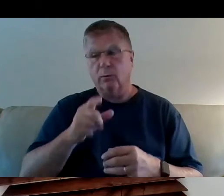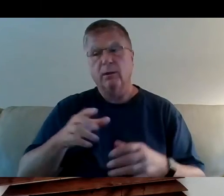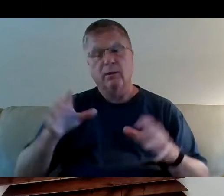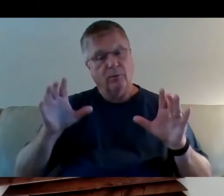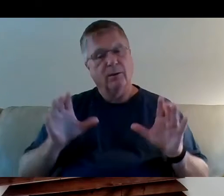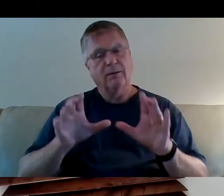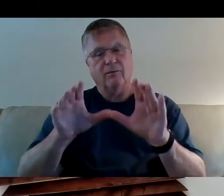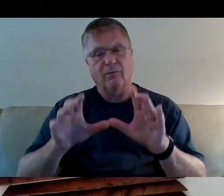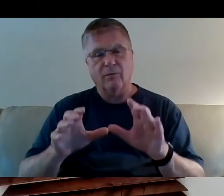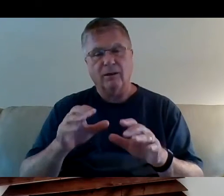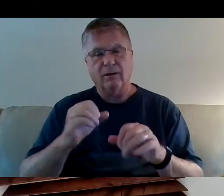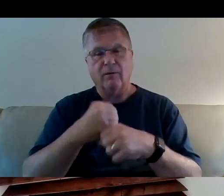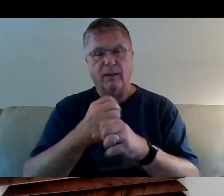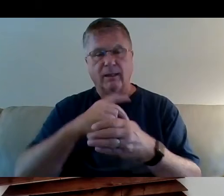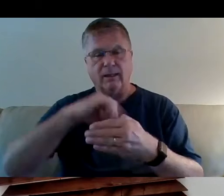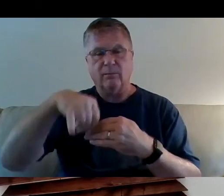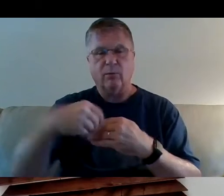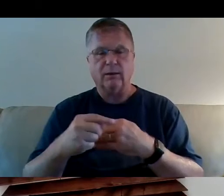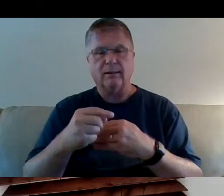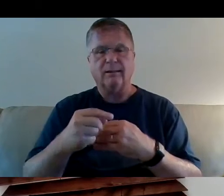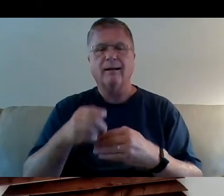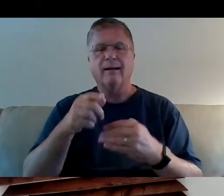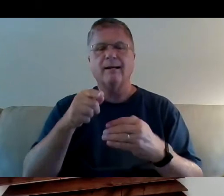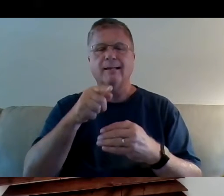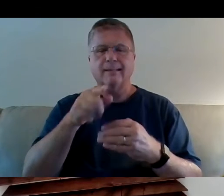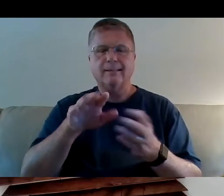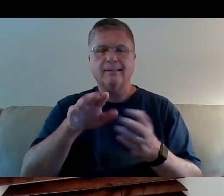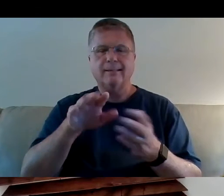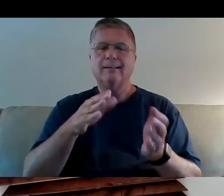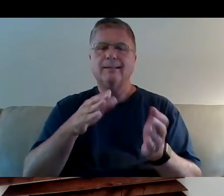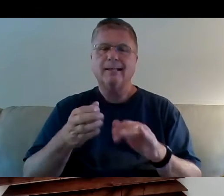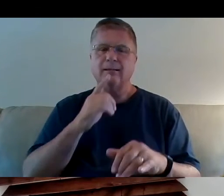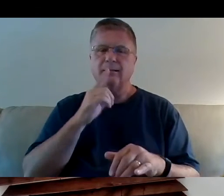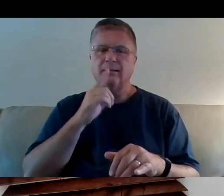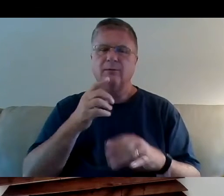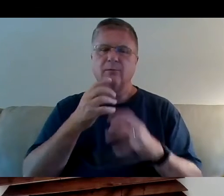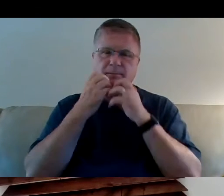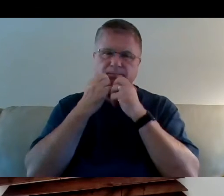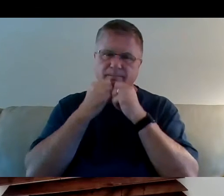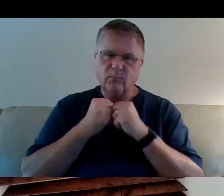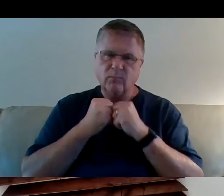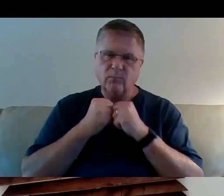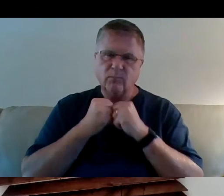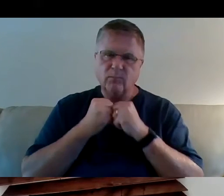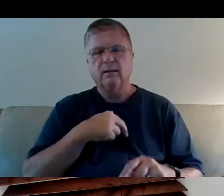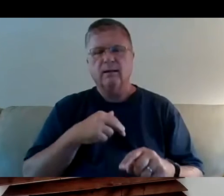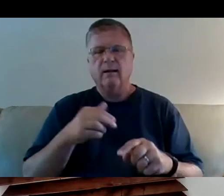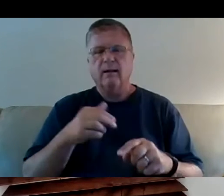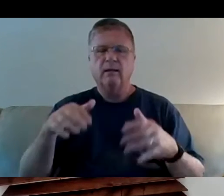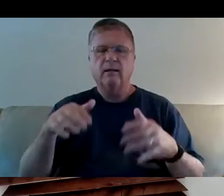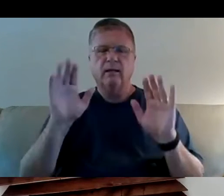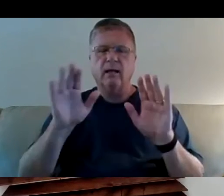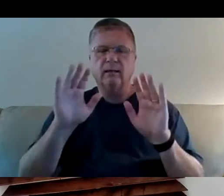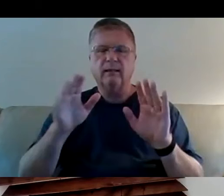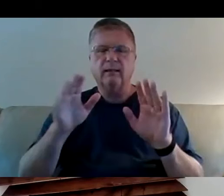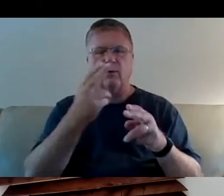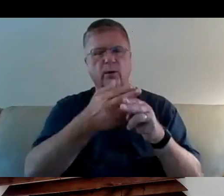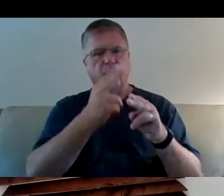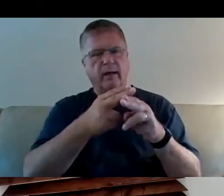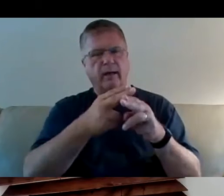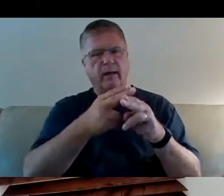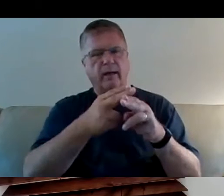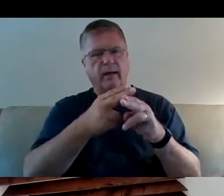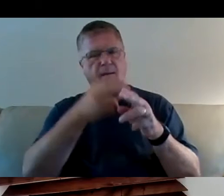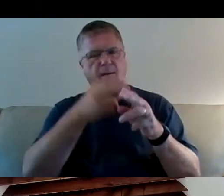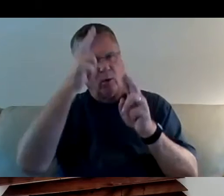project to completion. And after we lost her, she was really a daughter of the North Side. And letting this fountain stand in her name, we think, is a particularly wonderful way to honor such a